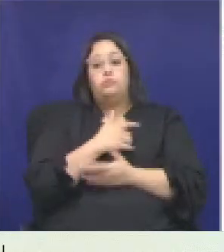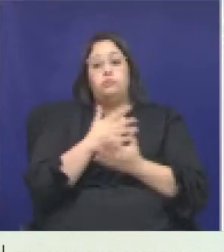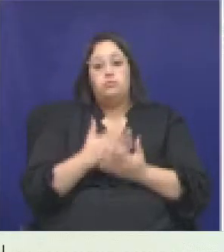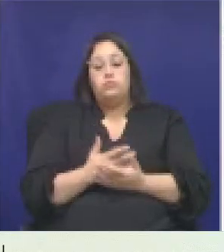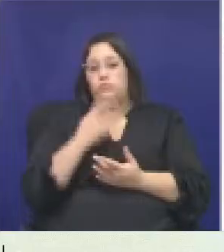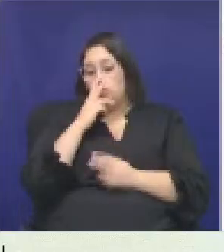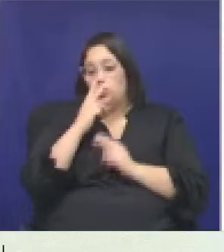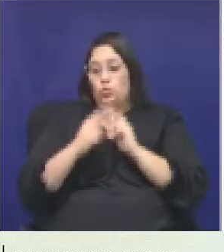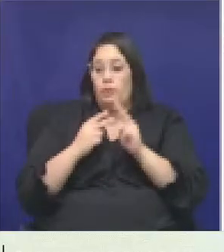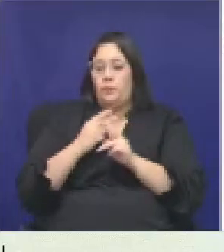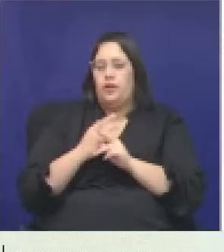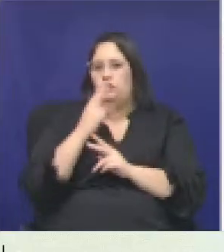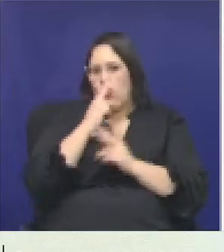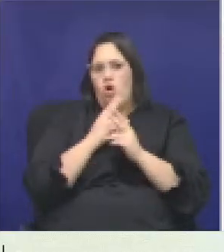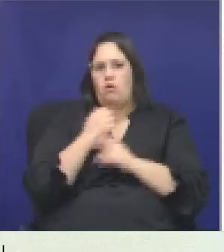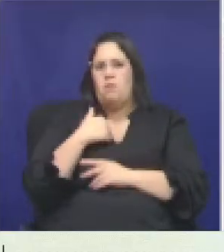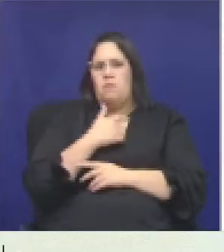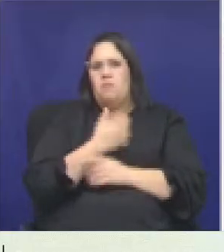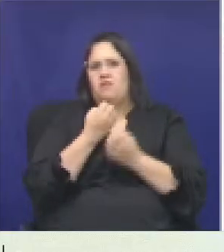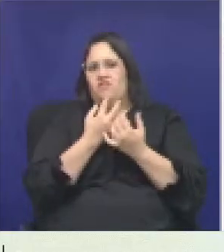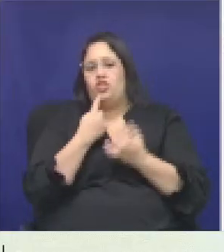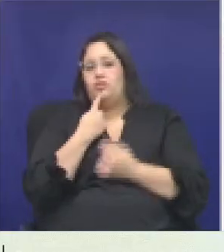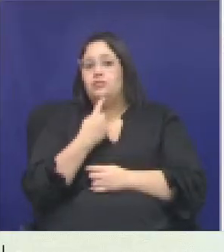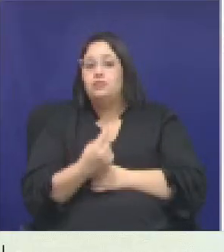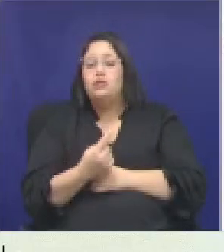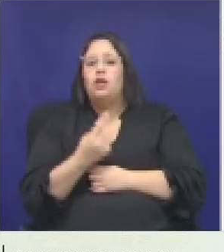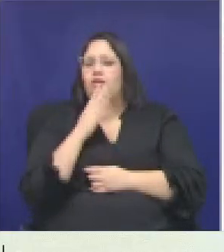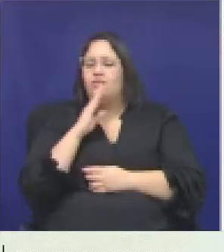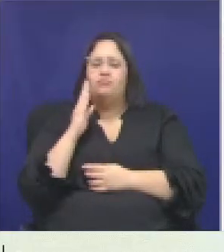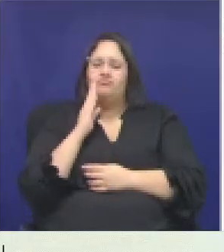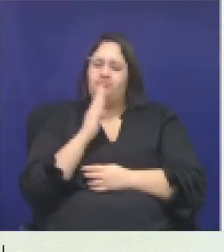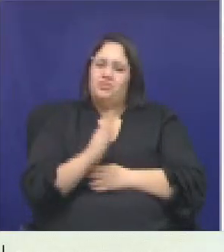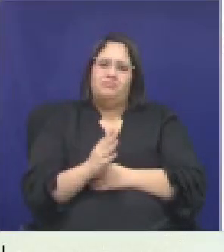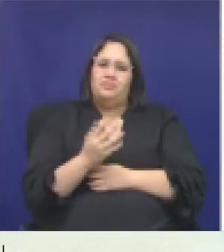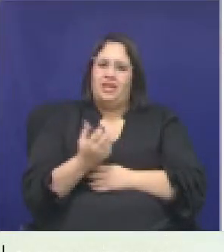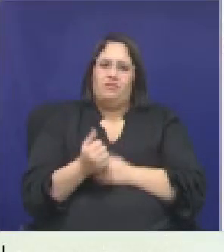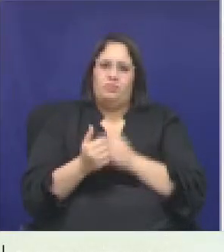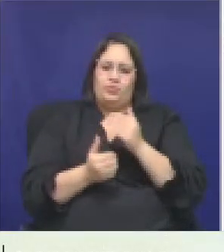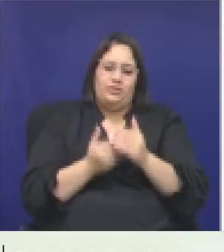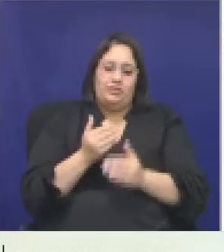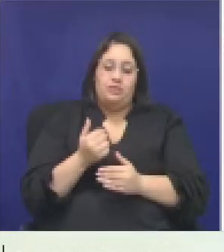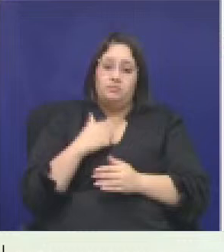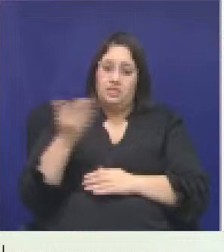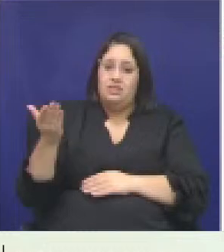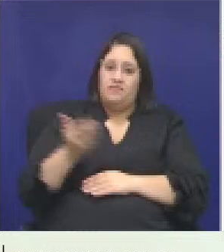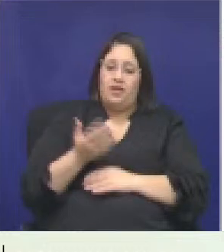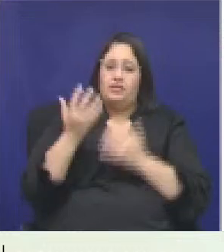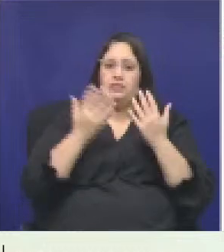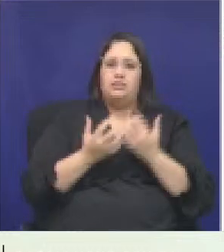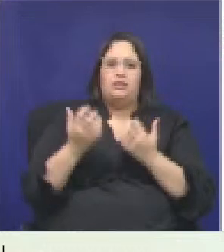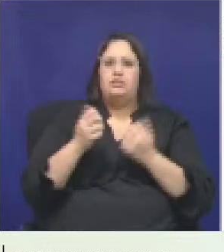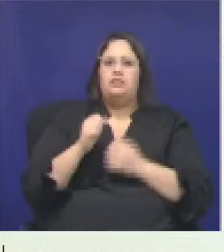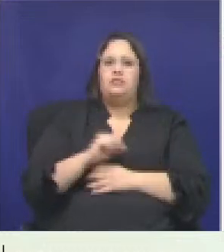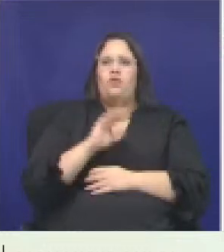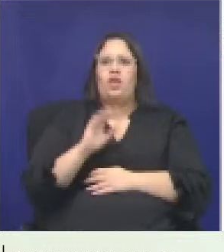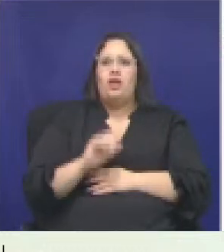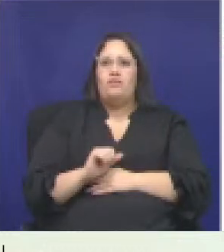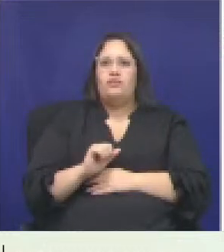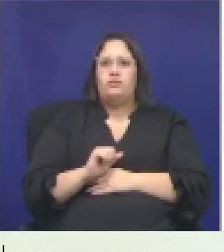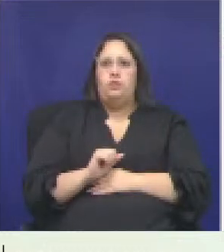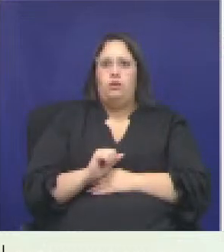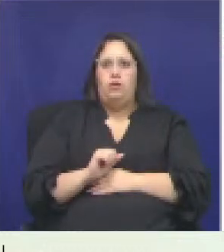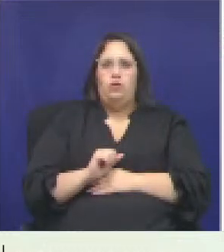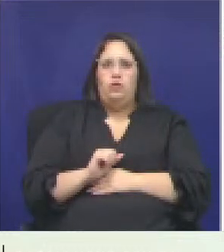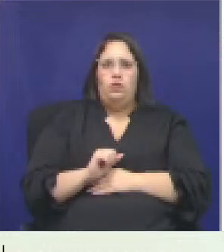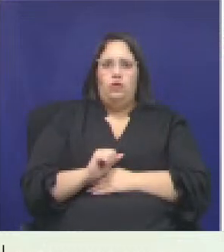what honorable members have said, the process is fairly straightforward. I want to invite the Stats SA Oversight